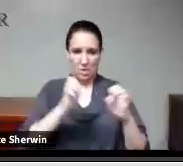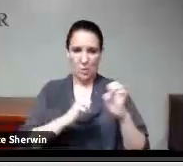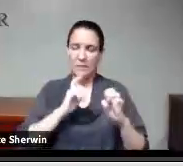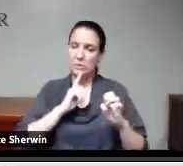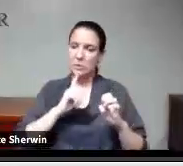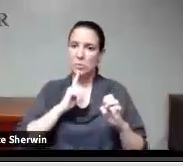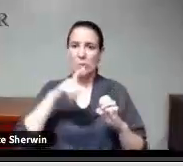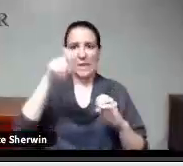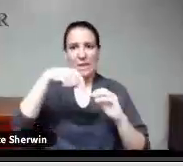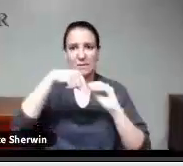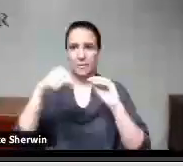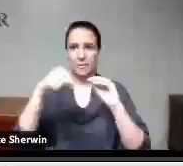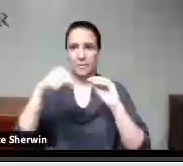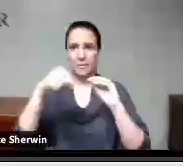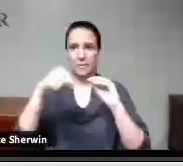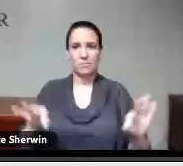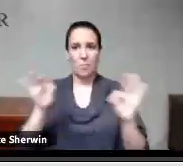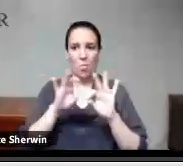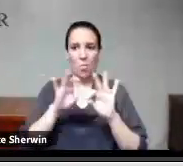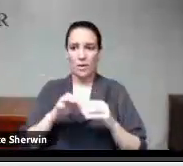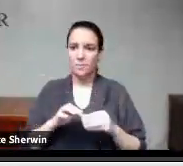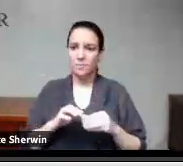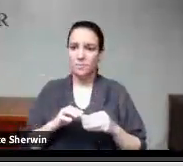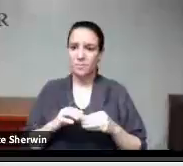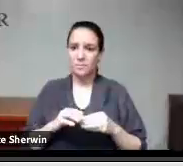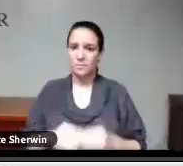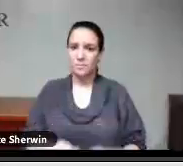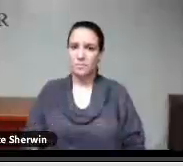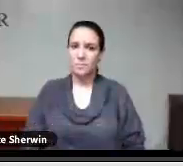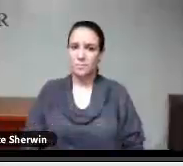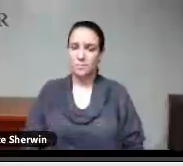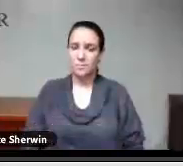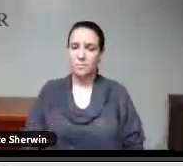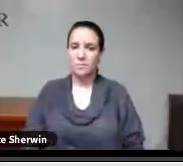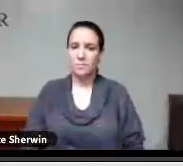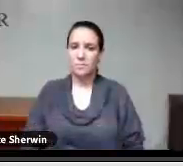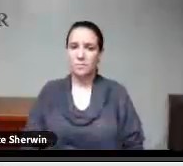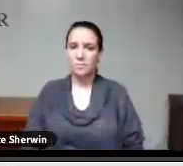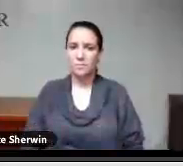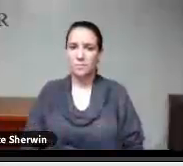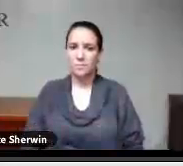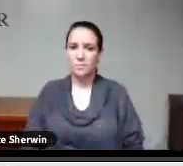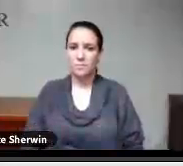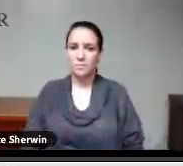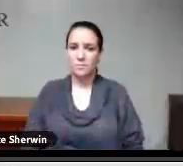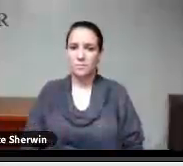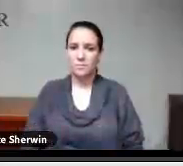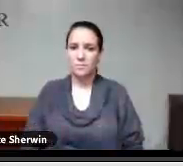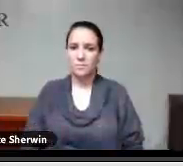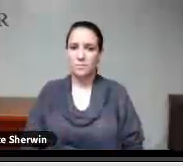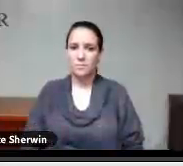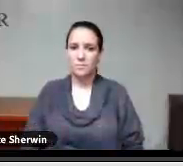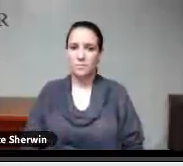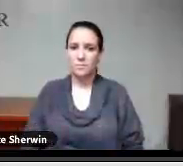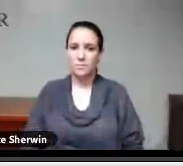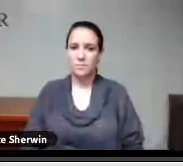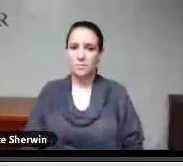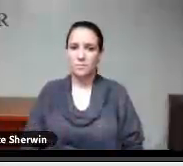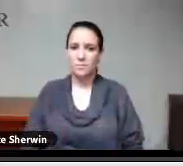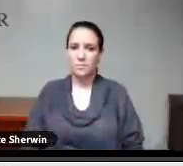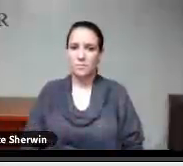really substantive and useful for you. The other thing is that it's really helpful from an evaluation point